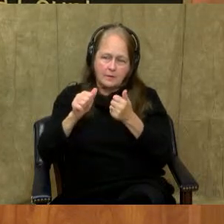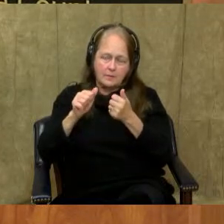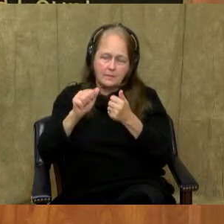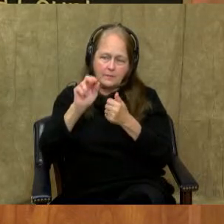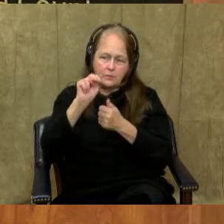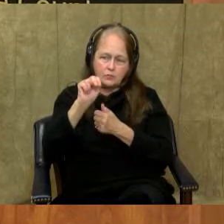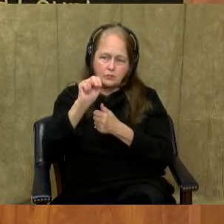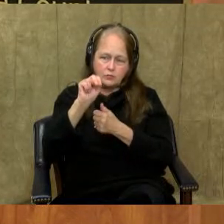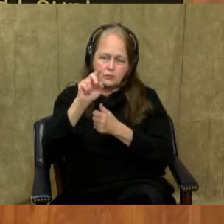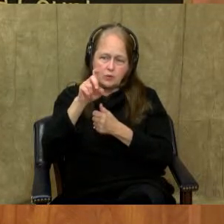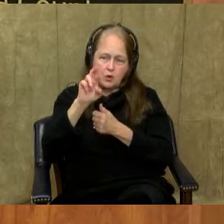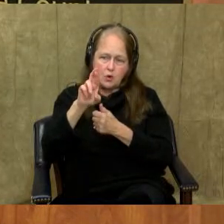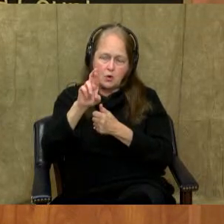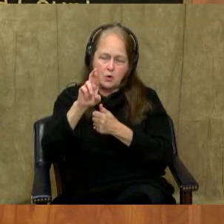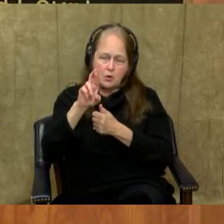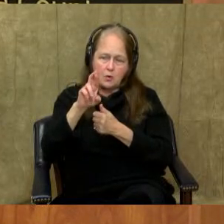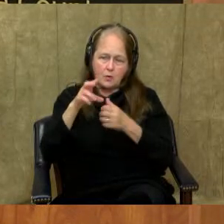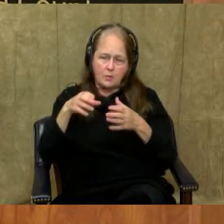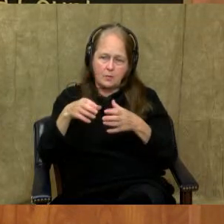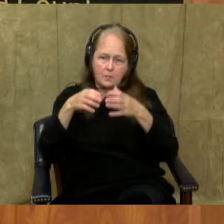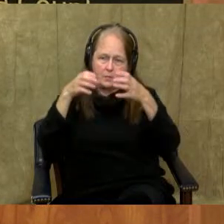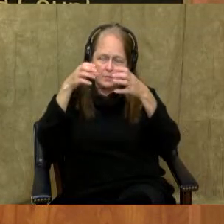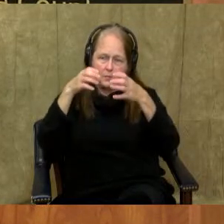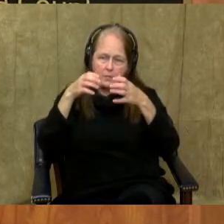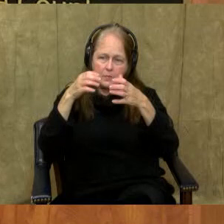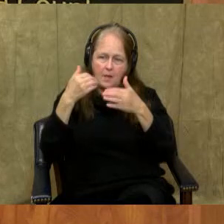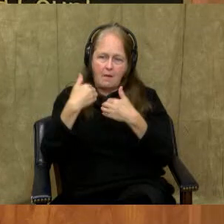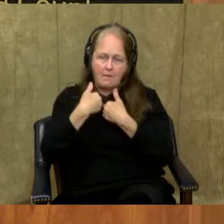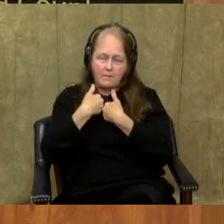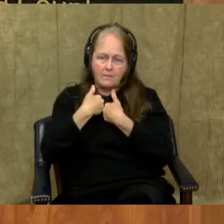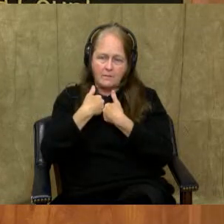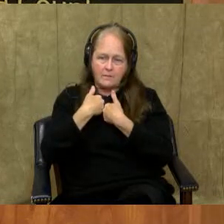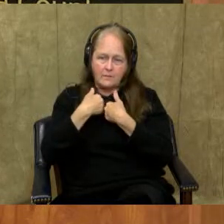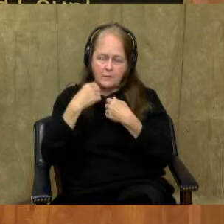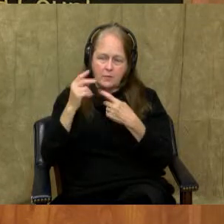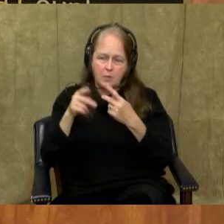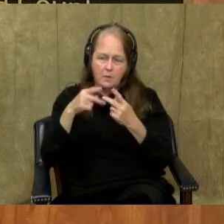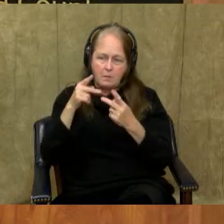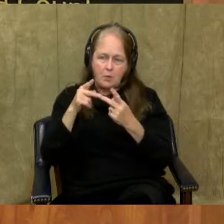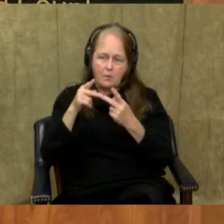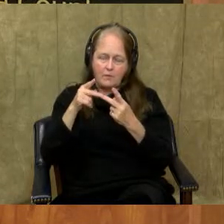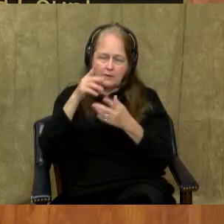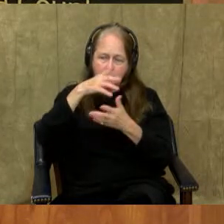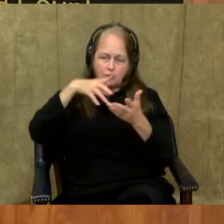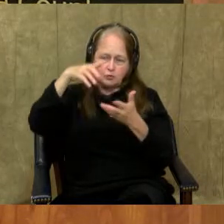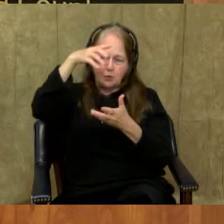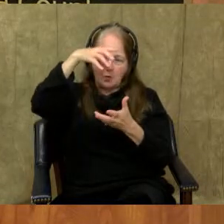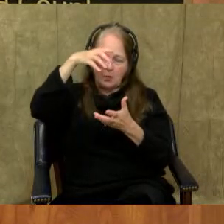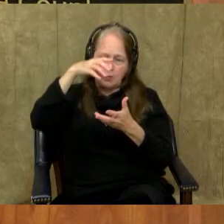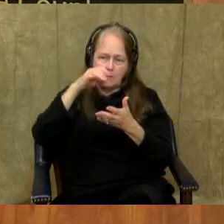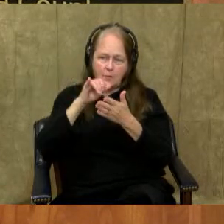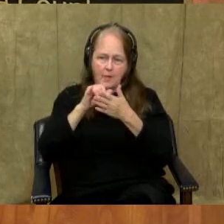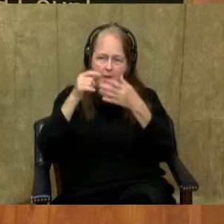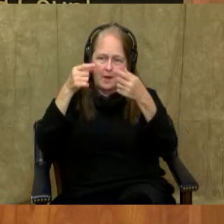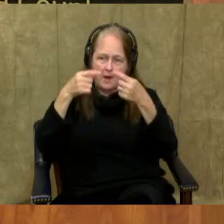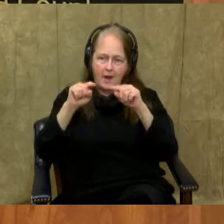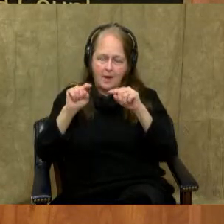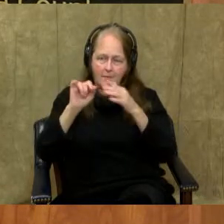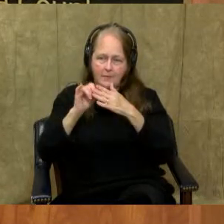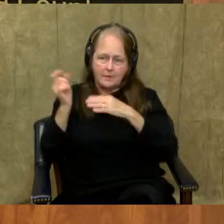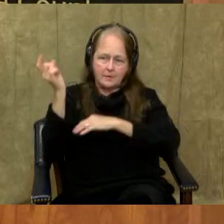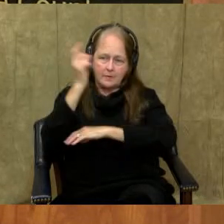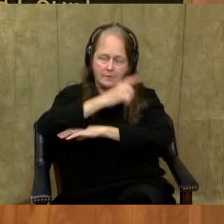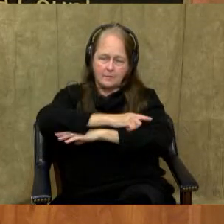nuclear power plant, Fukushima. And so they had the perfect storm of hazards that day, and they're